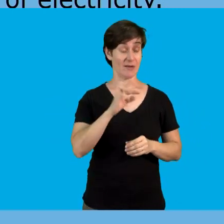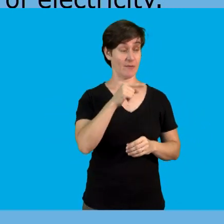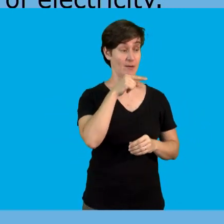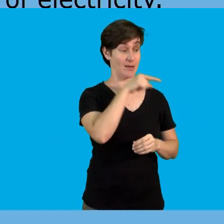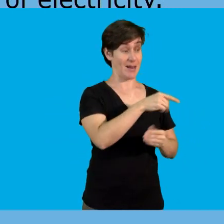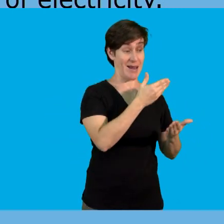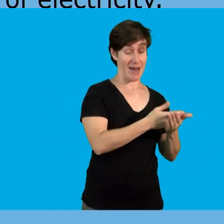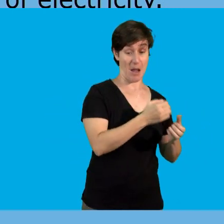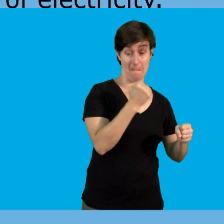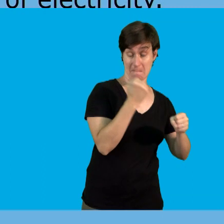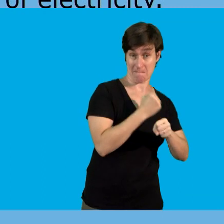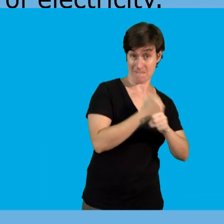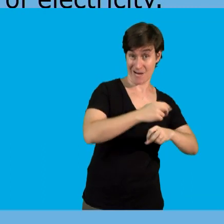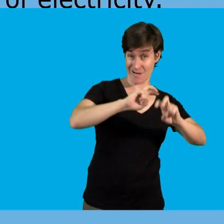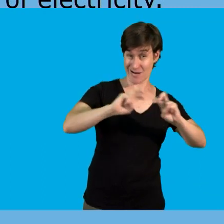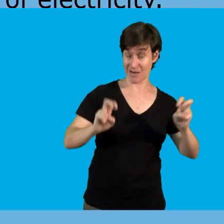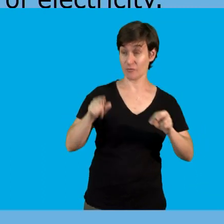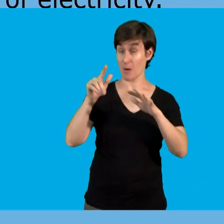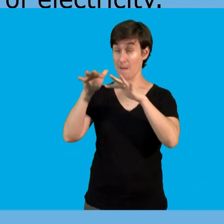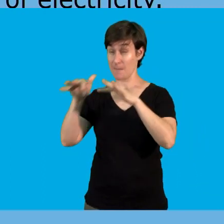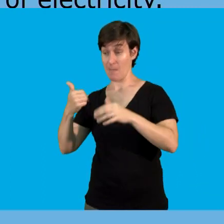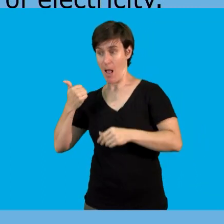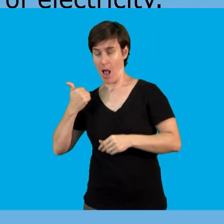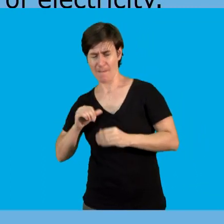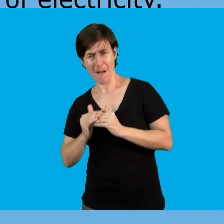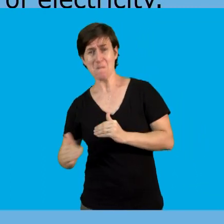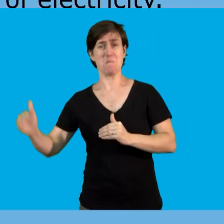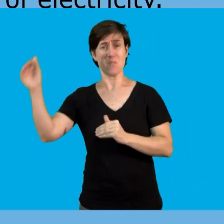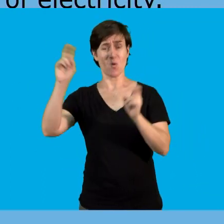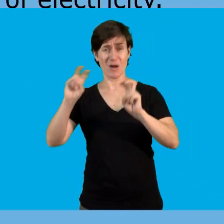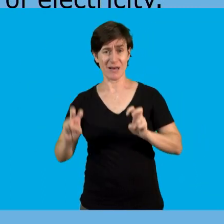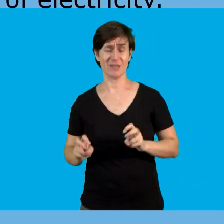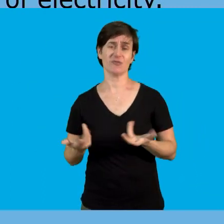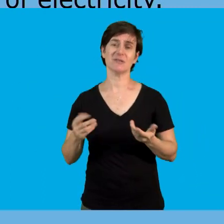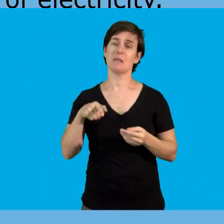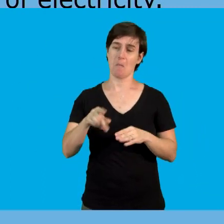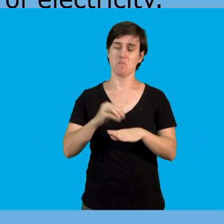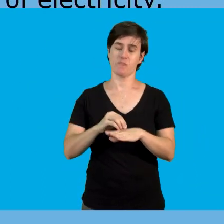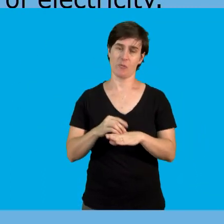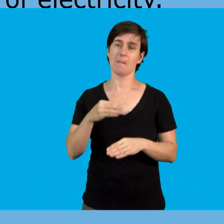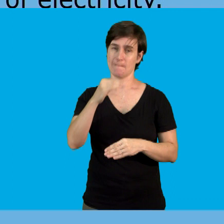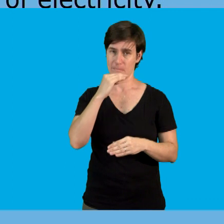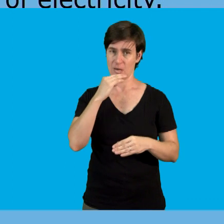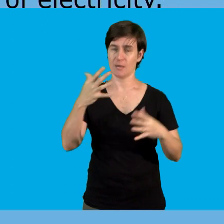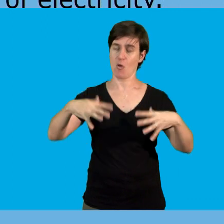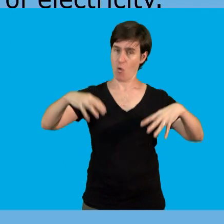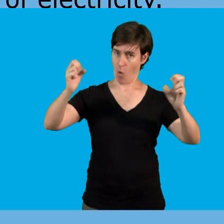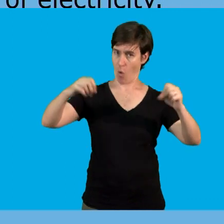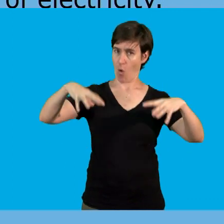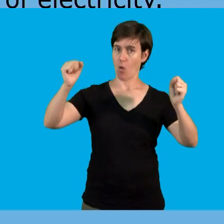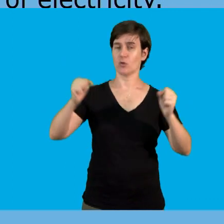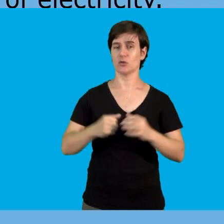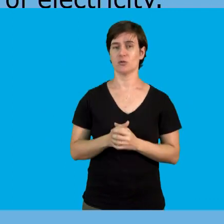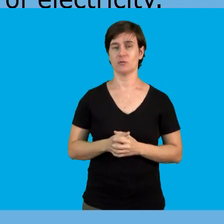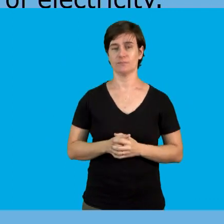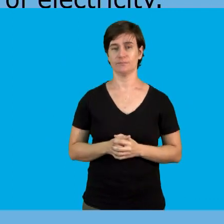supply is not equal to the demand, when the demand is high, the stages of load shedding are going to be much more higher. And that would mean